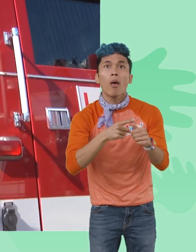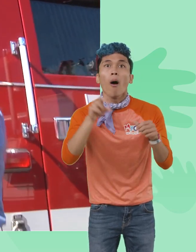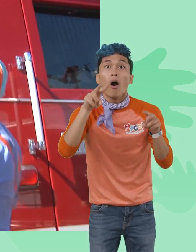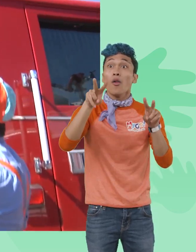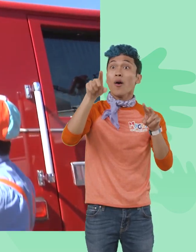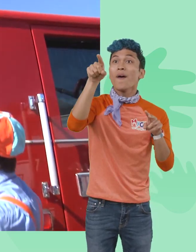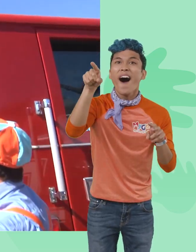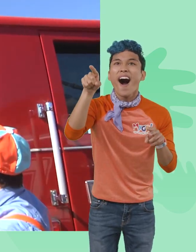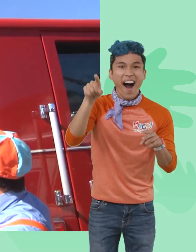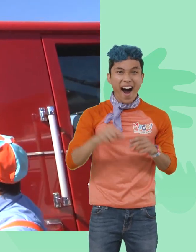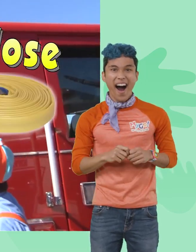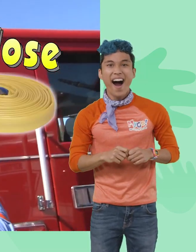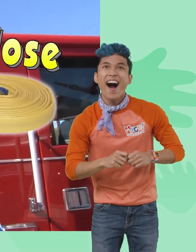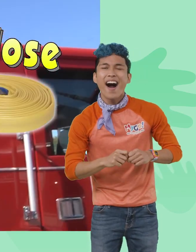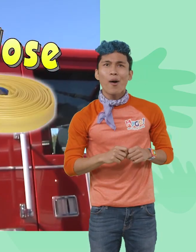here. Whoa,